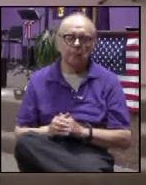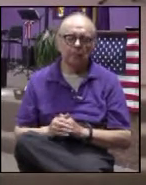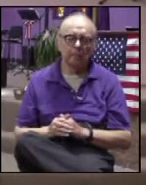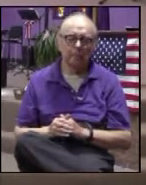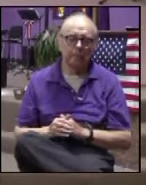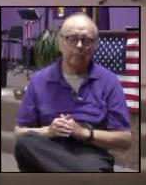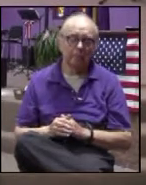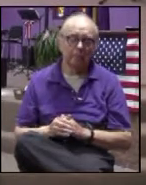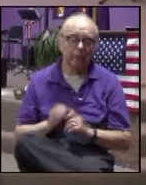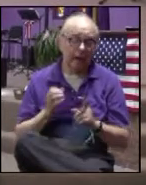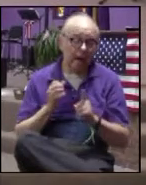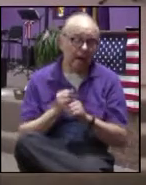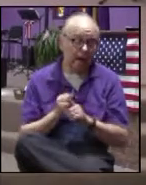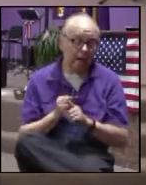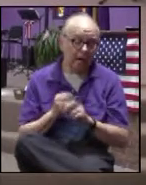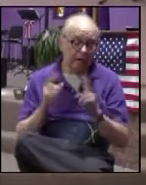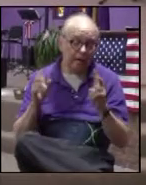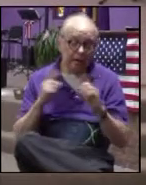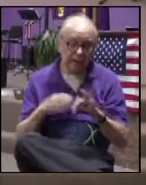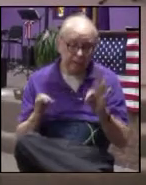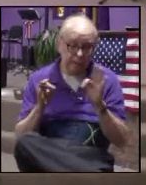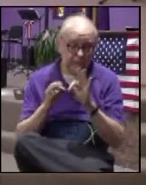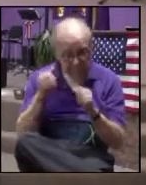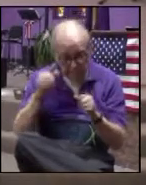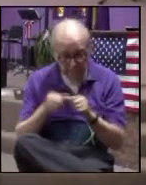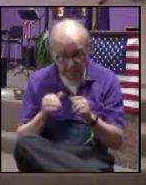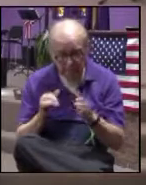Hang on to this because it's important.